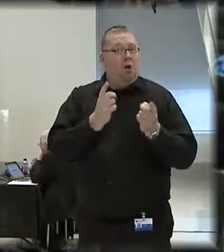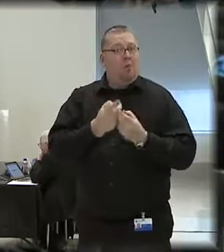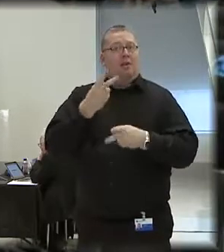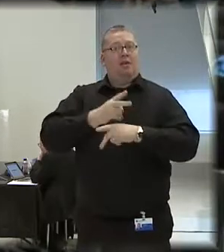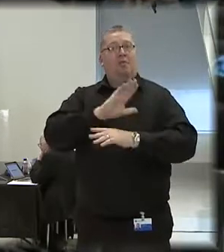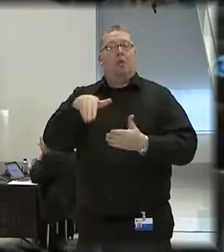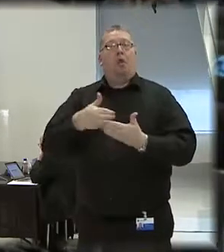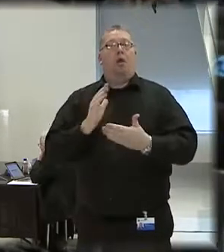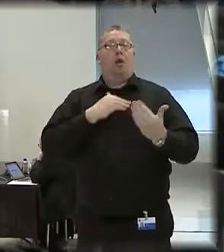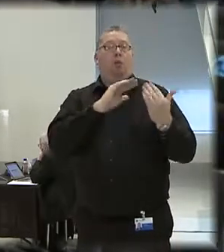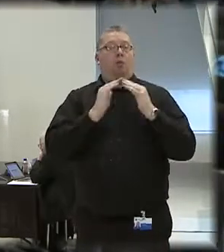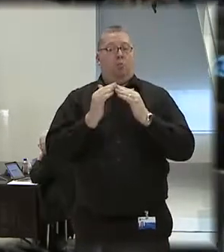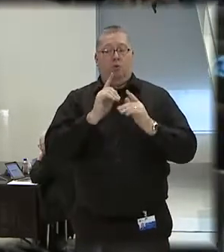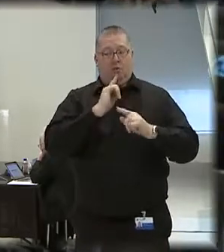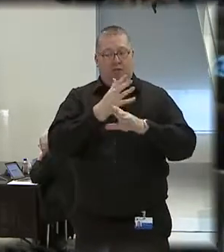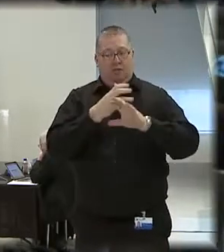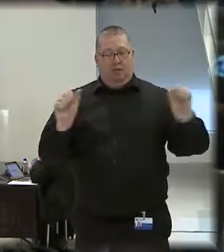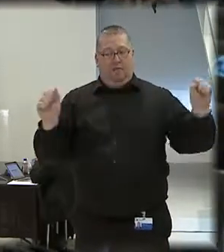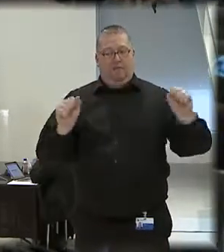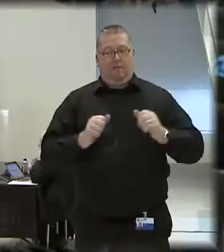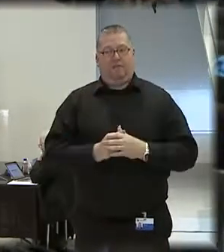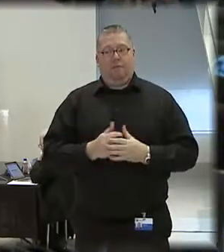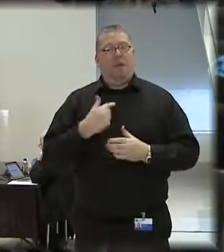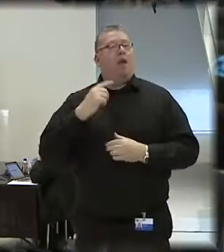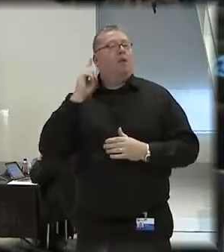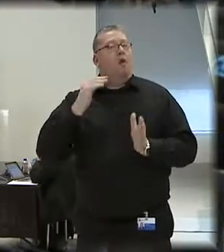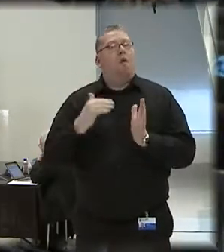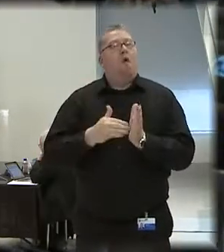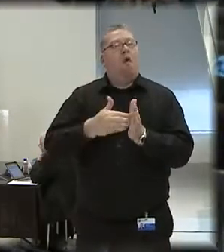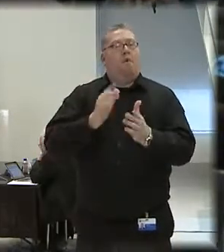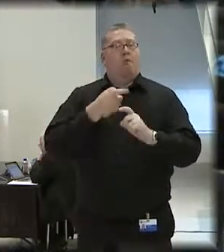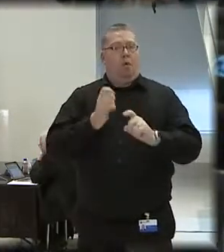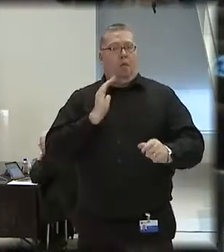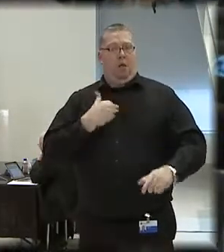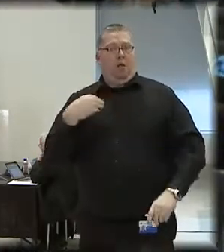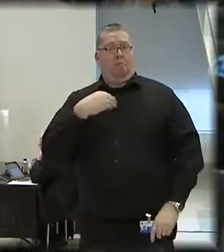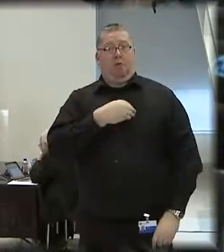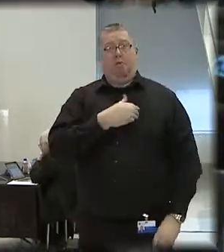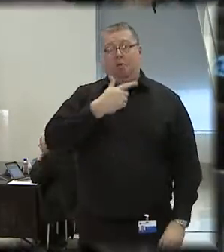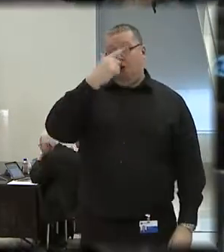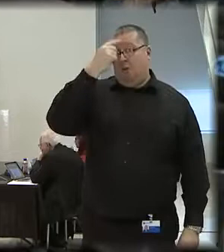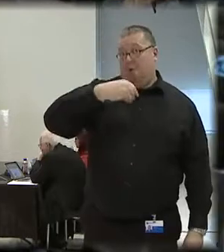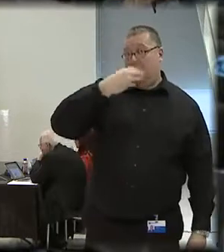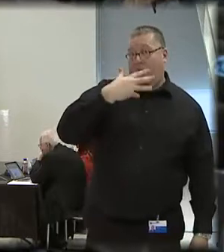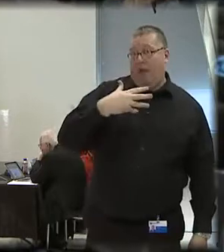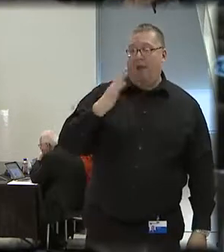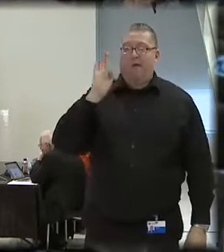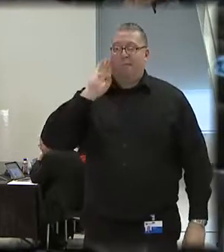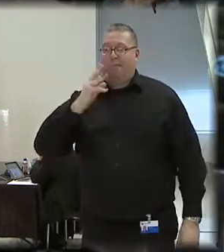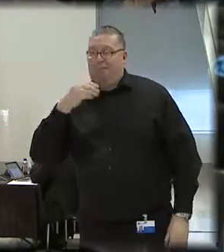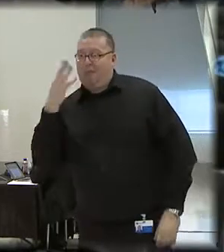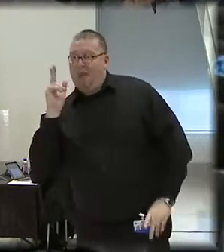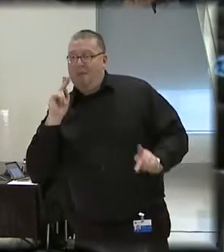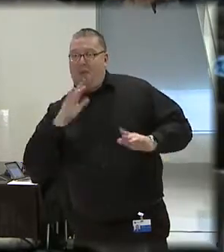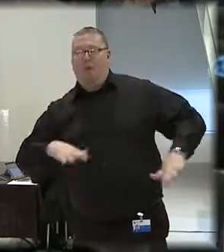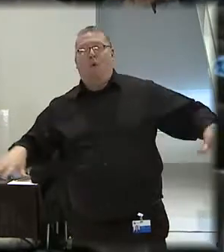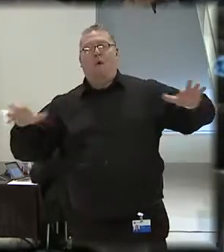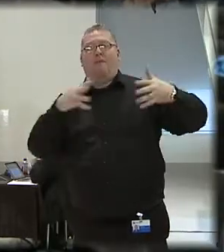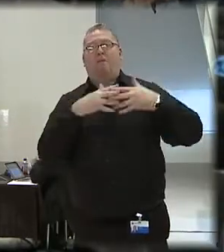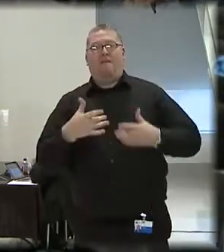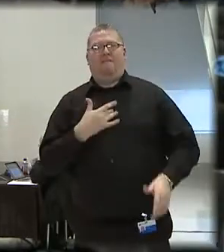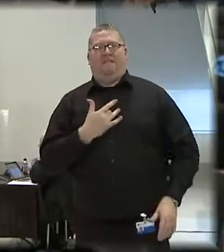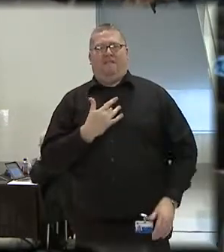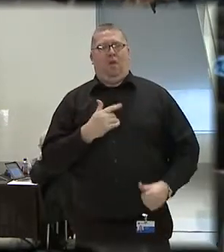of our communities safe. As I hear often from our members, Black and brown people in cities across America face the very real